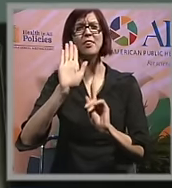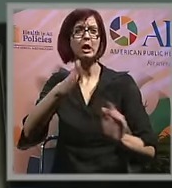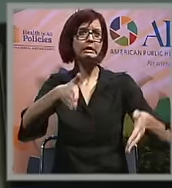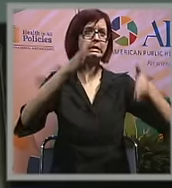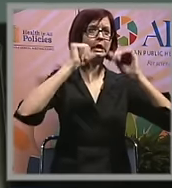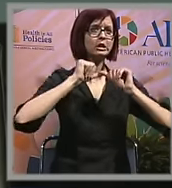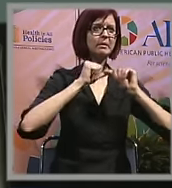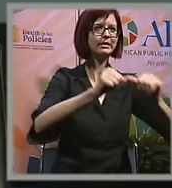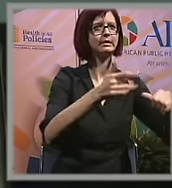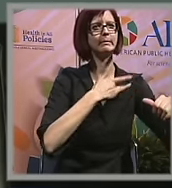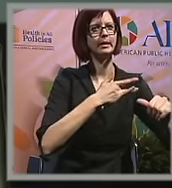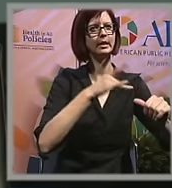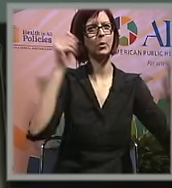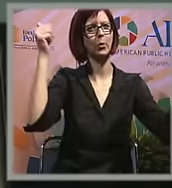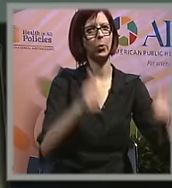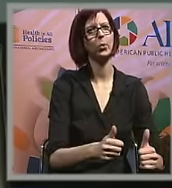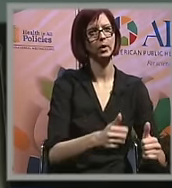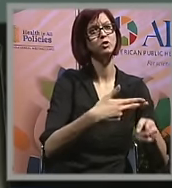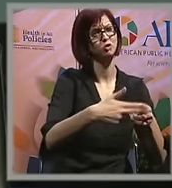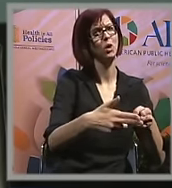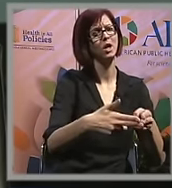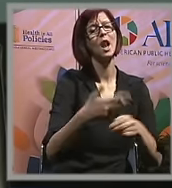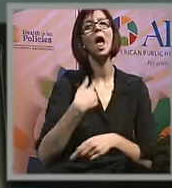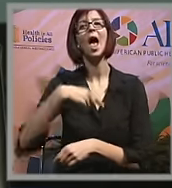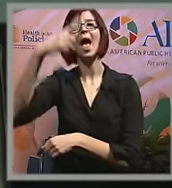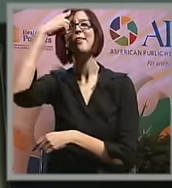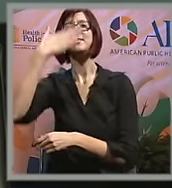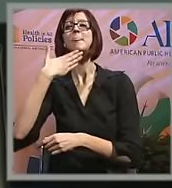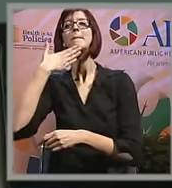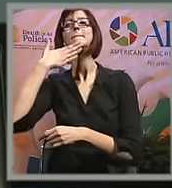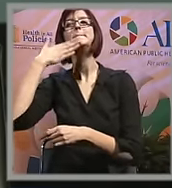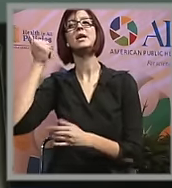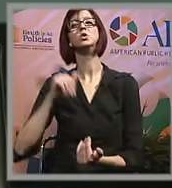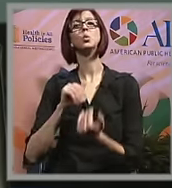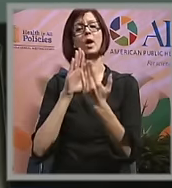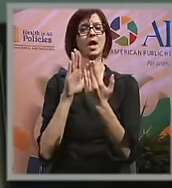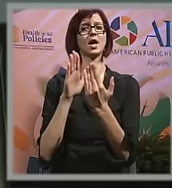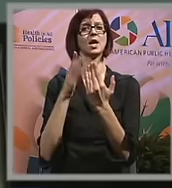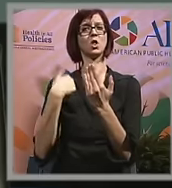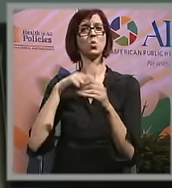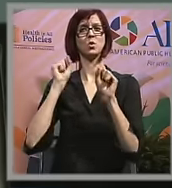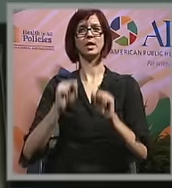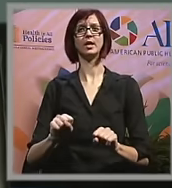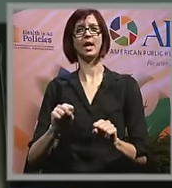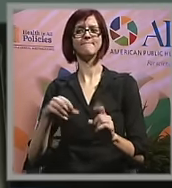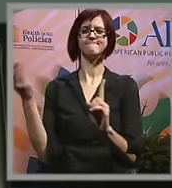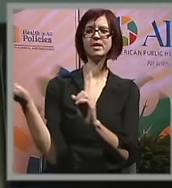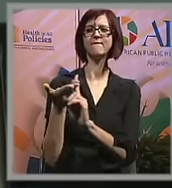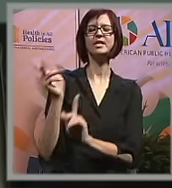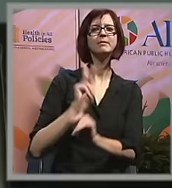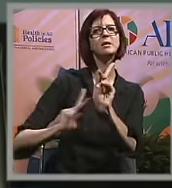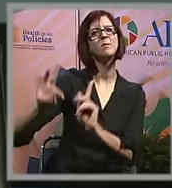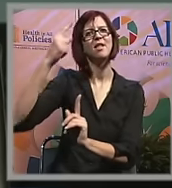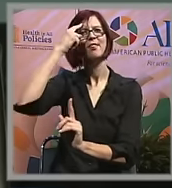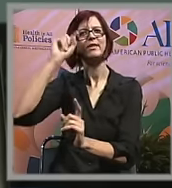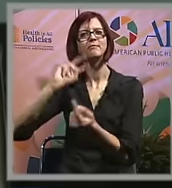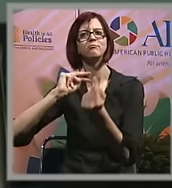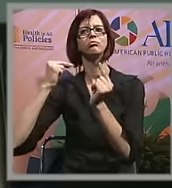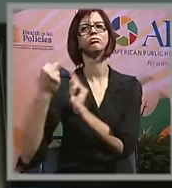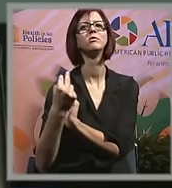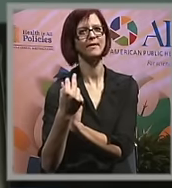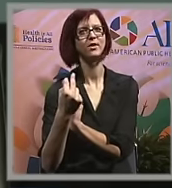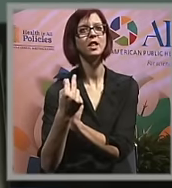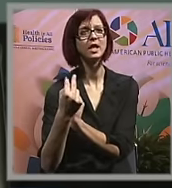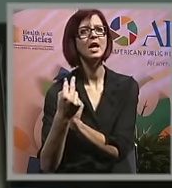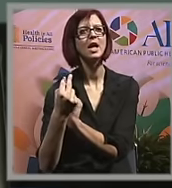generally has become shorter and shorter. I think that the best way that we can get folks to think differently is